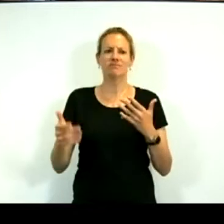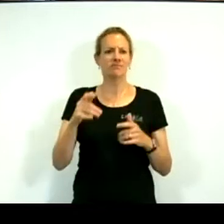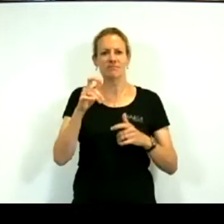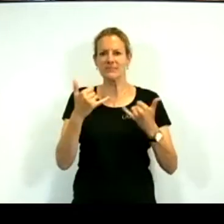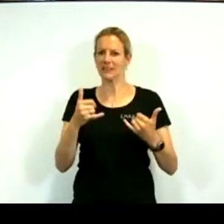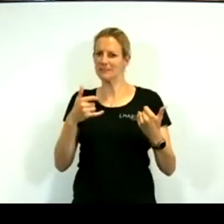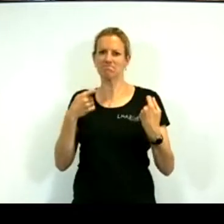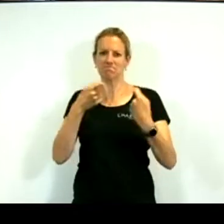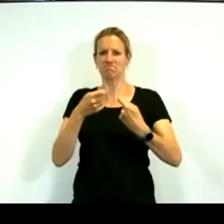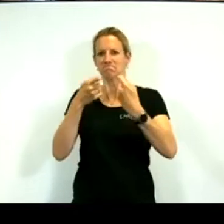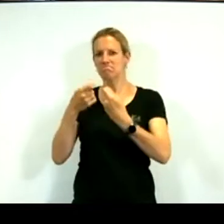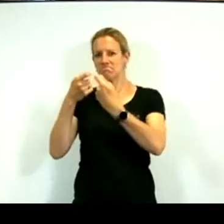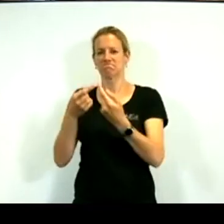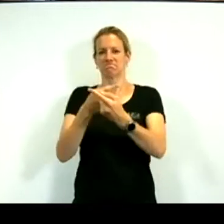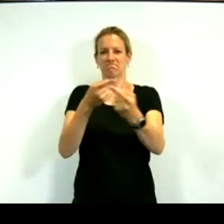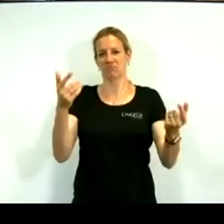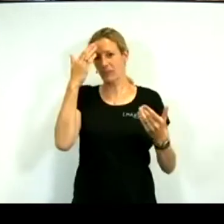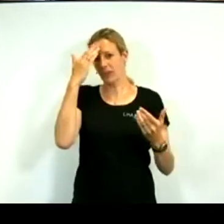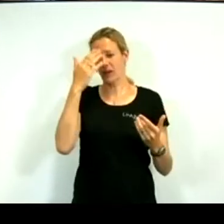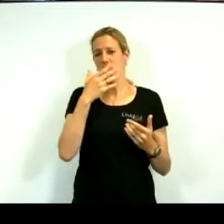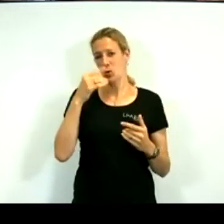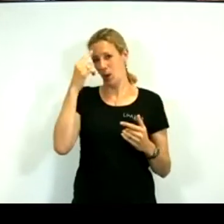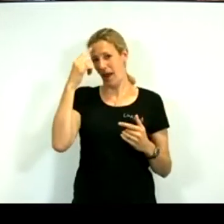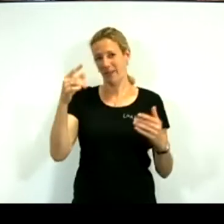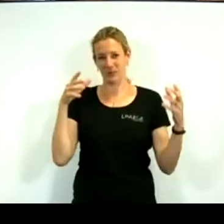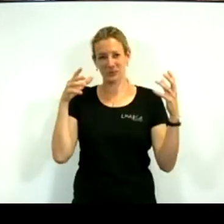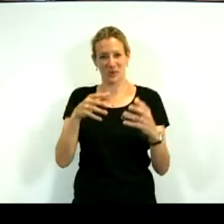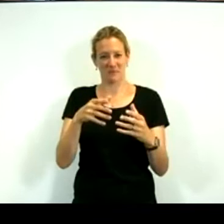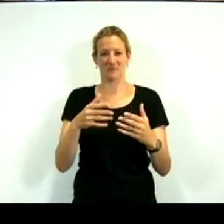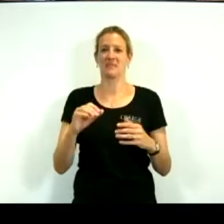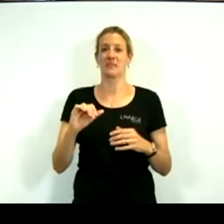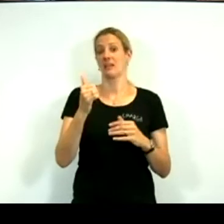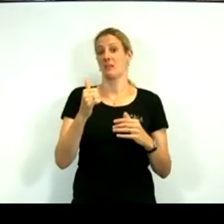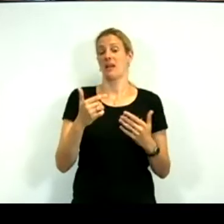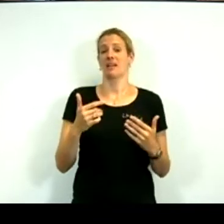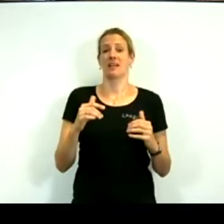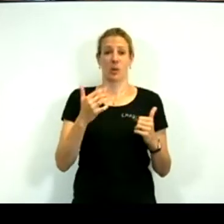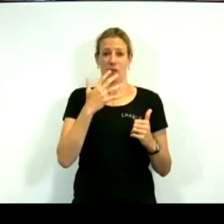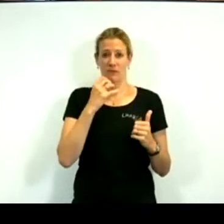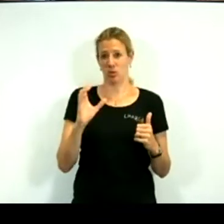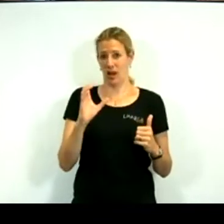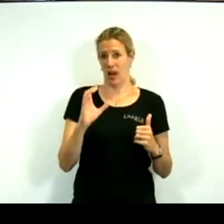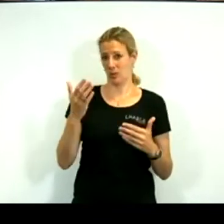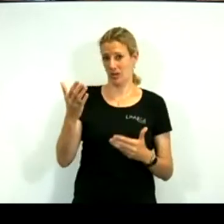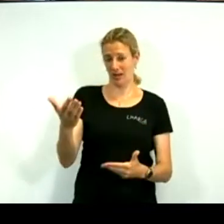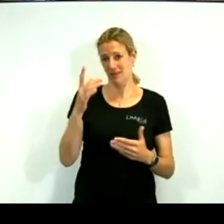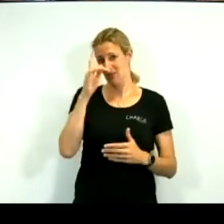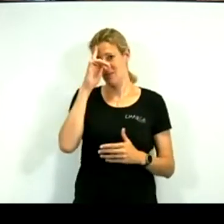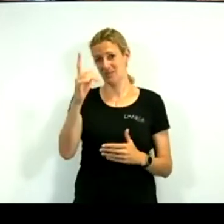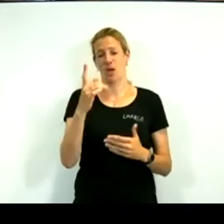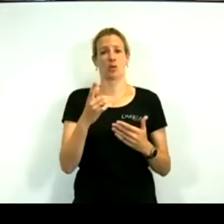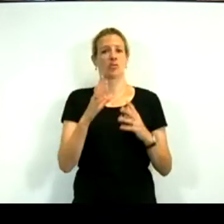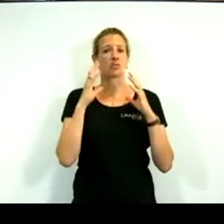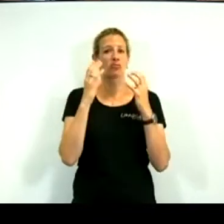memories. Congratulations to Claudia and the German CHARGE Association. It's a